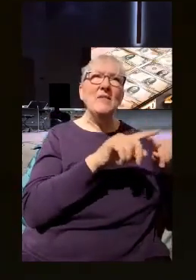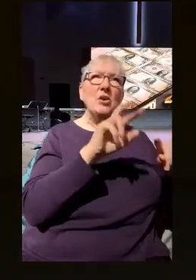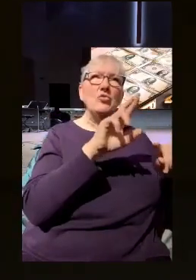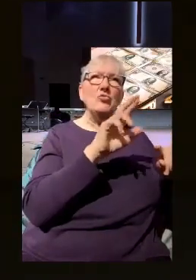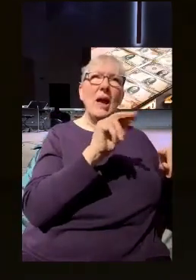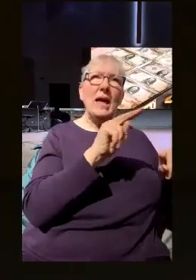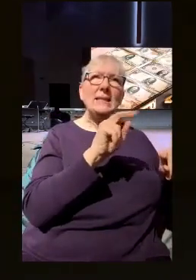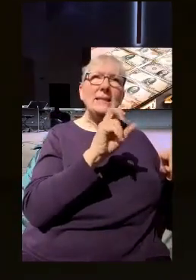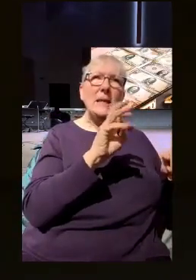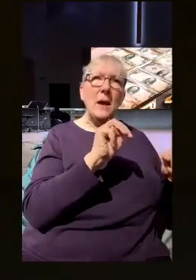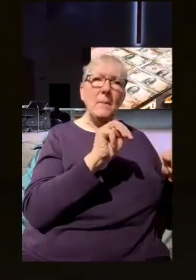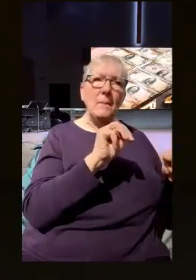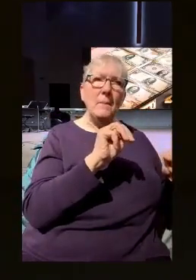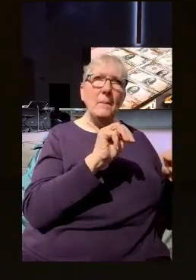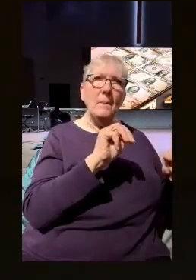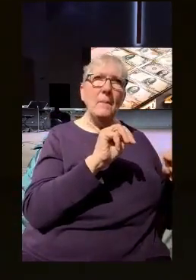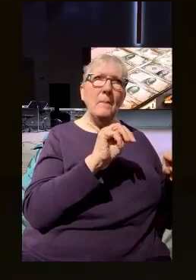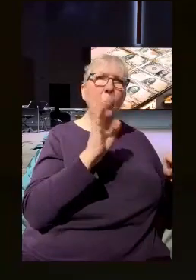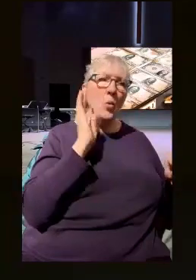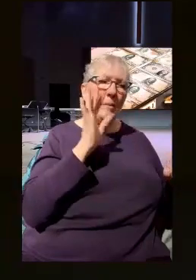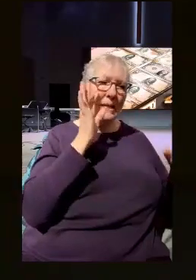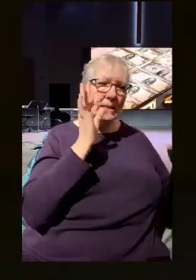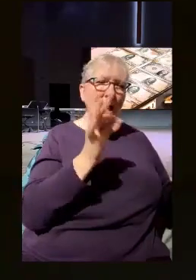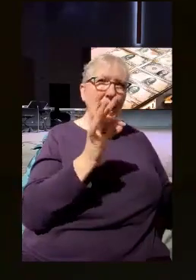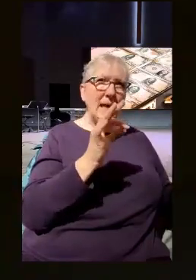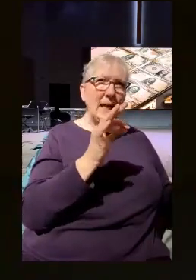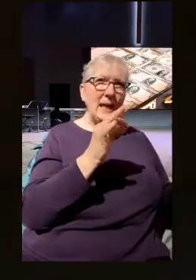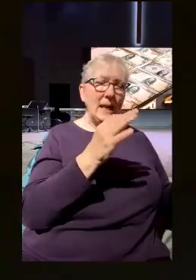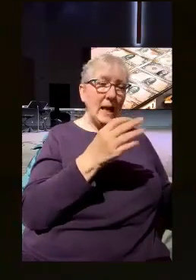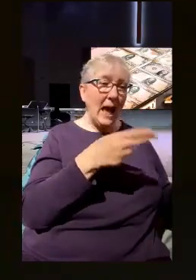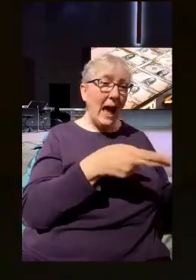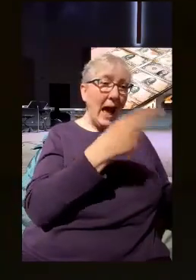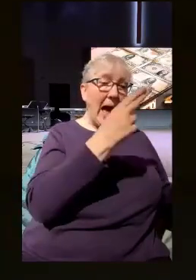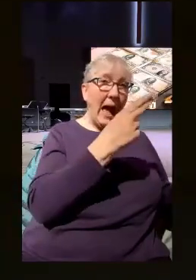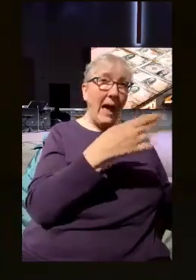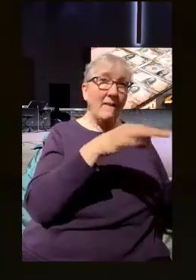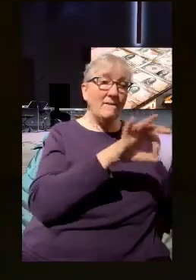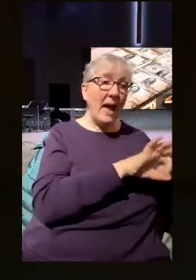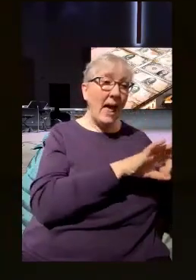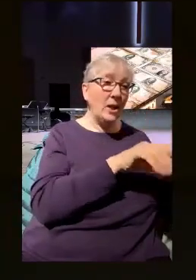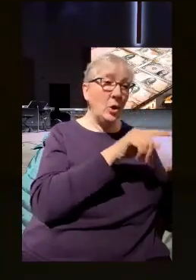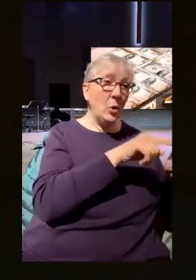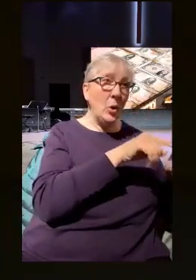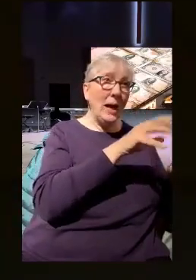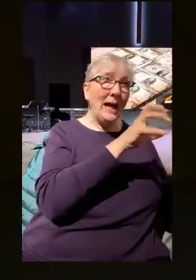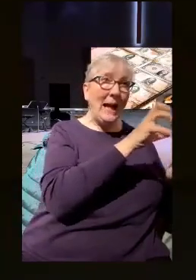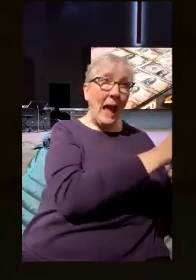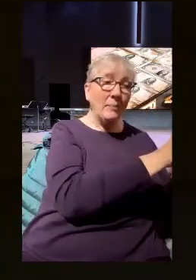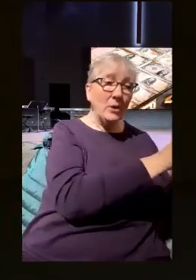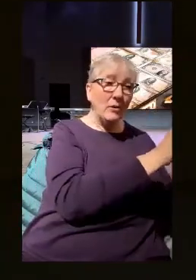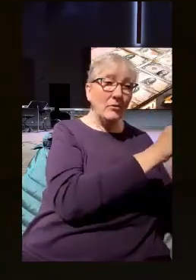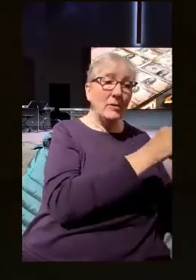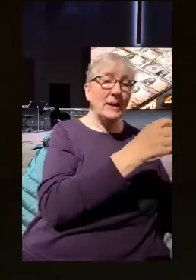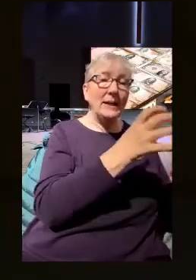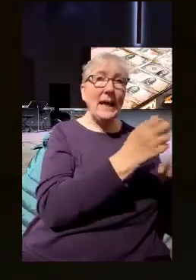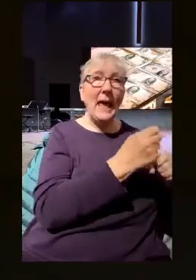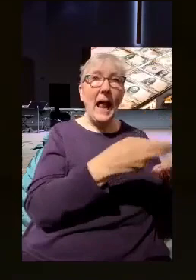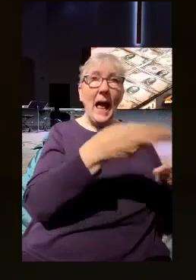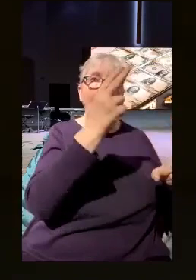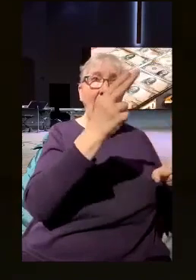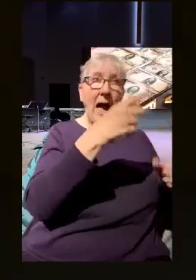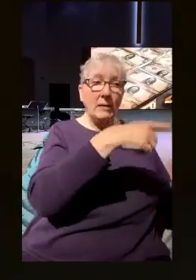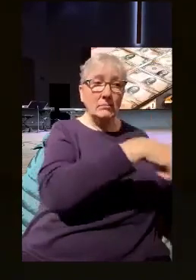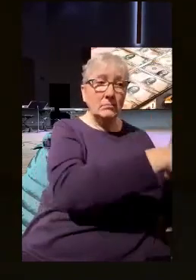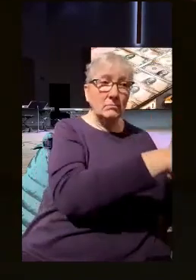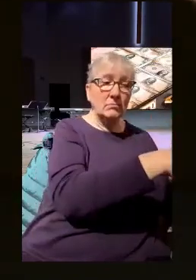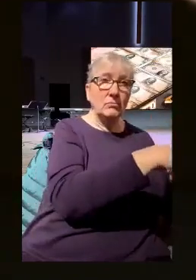ranks, with the highest value captives receiving the highest ransoms. We saw this a lot with medieval kings. The very highest ransoms were